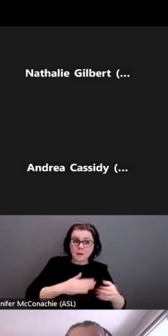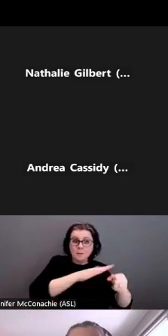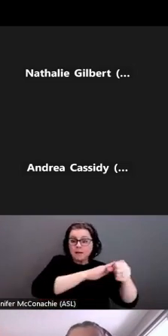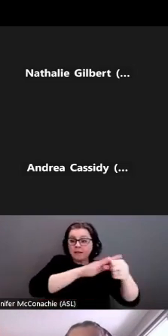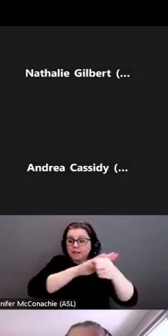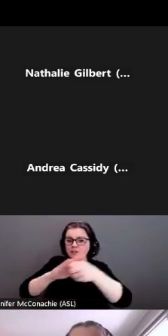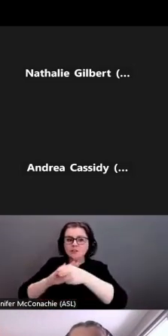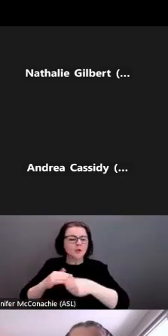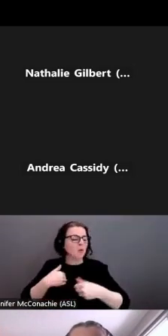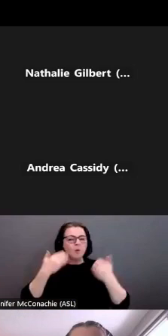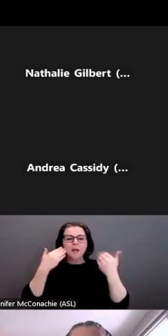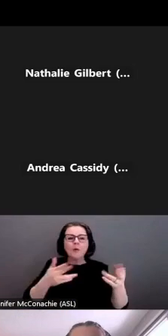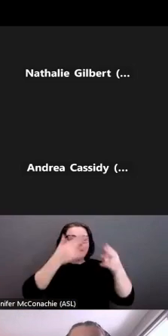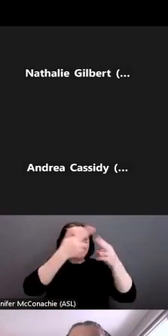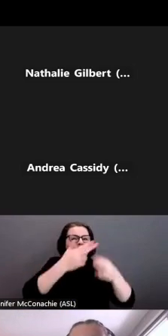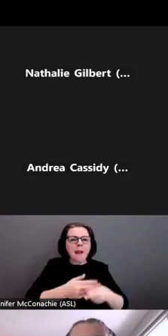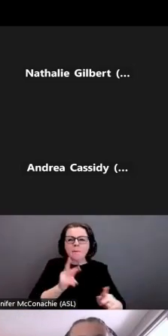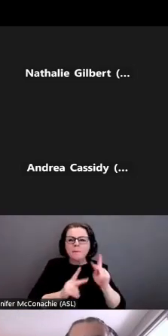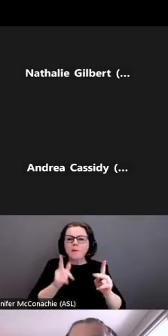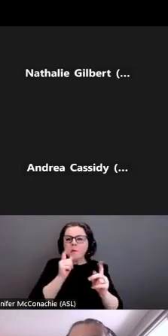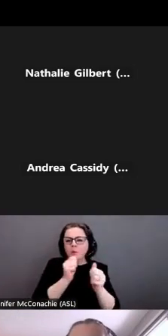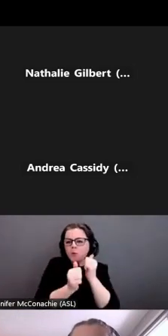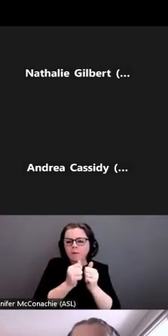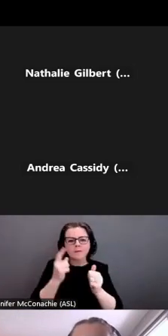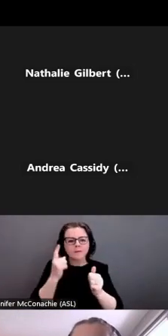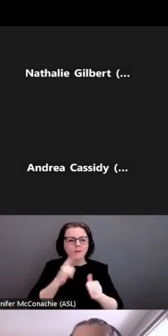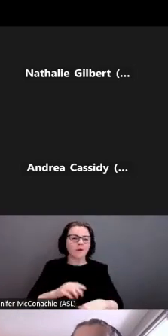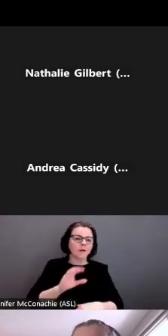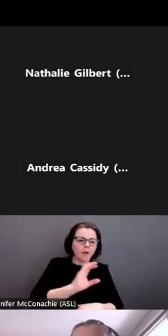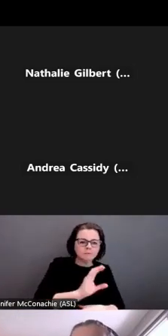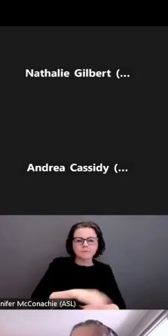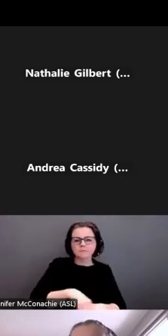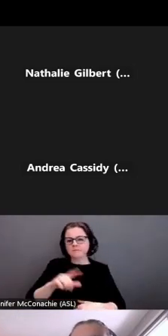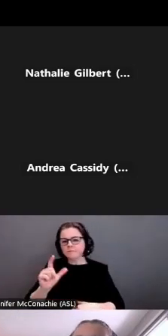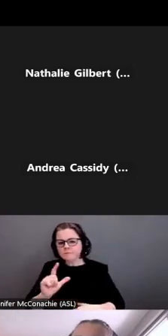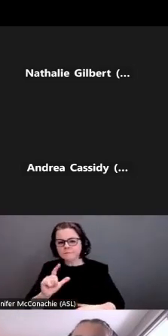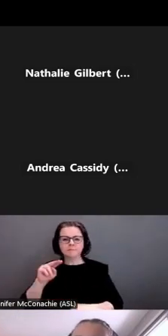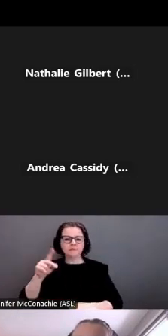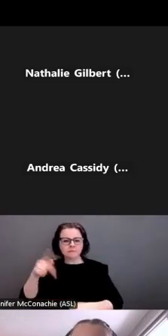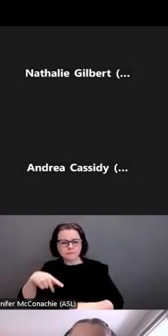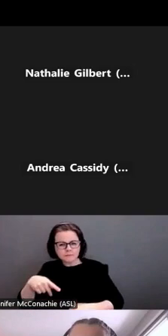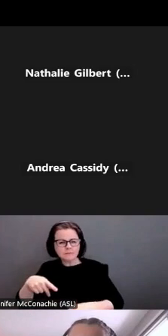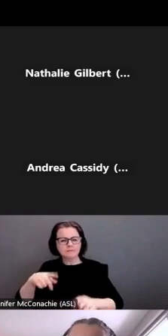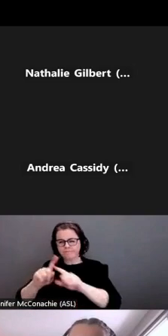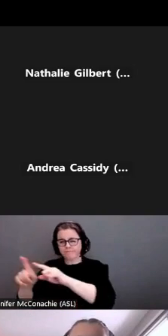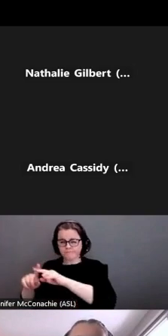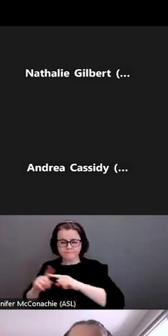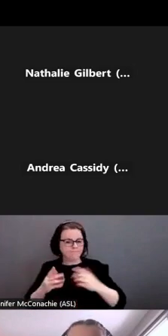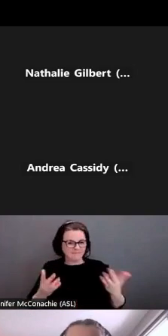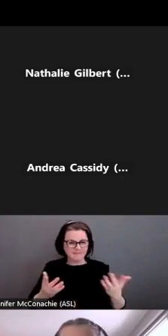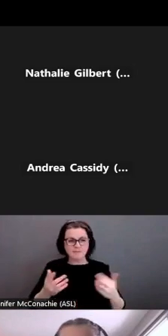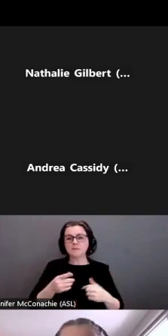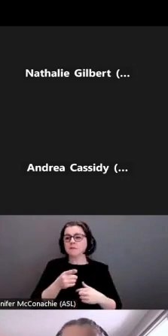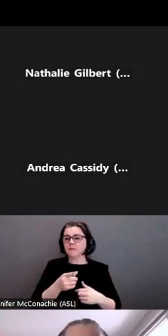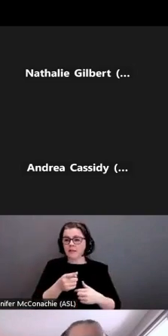these electoral districts. So I recommend, if you're going to take this option, wait another week, and that way